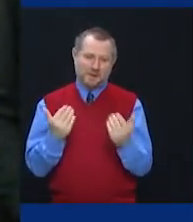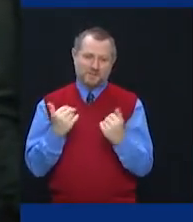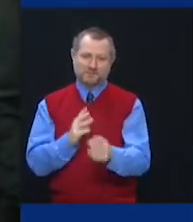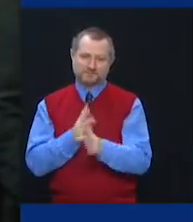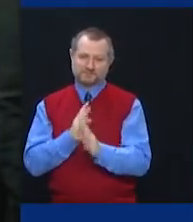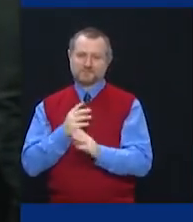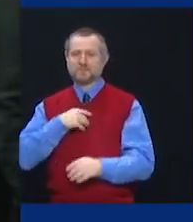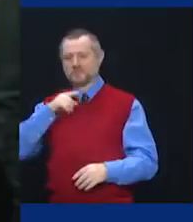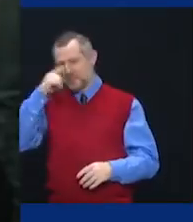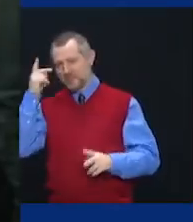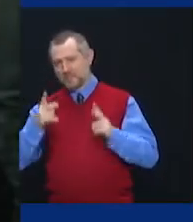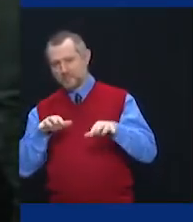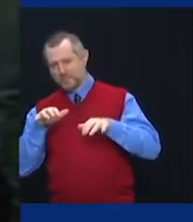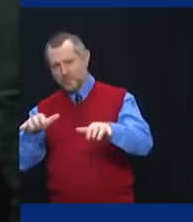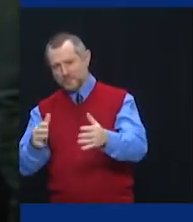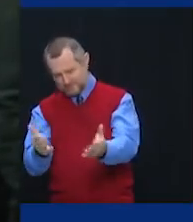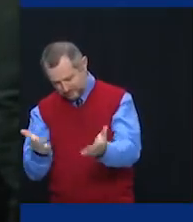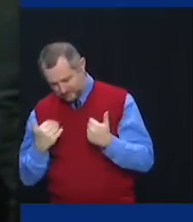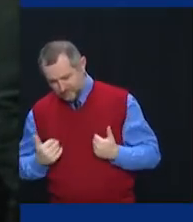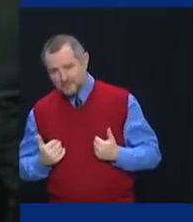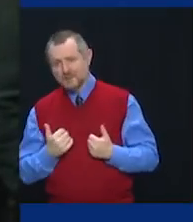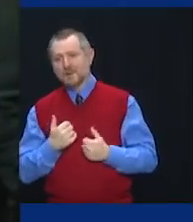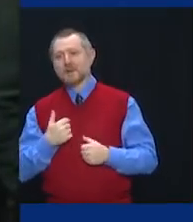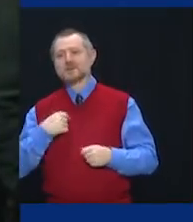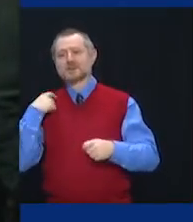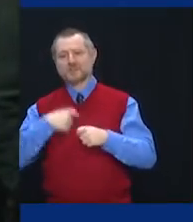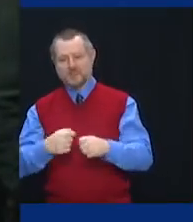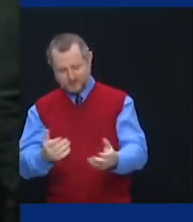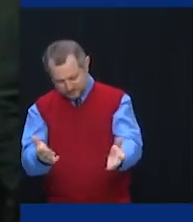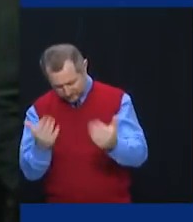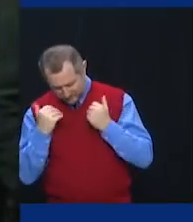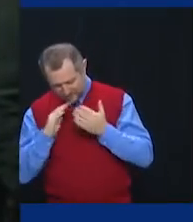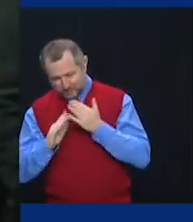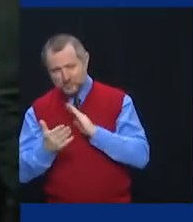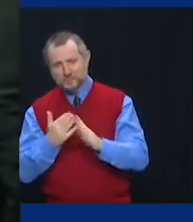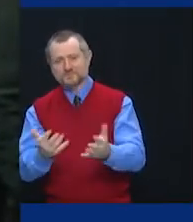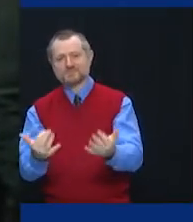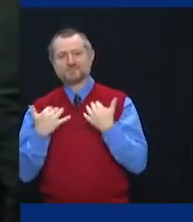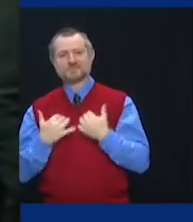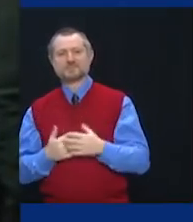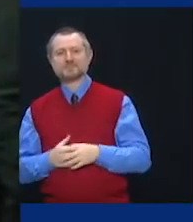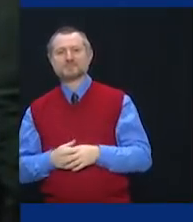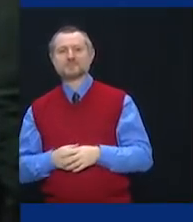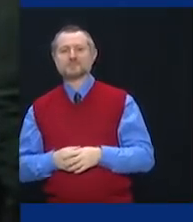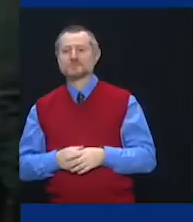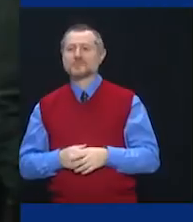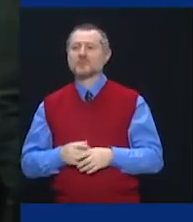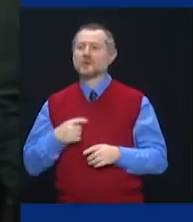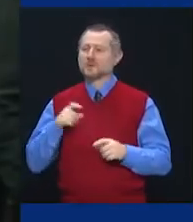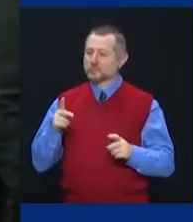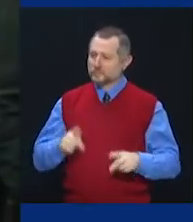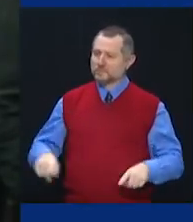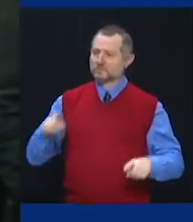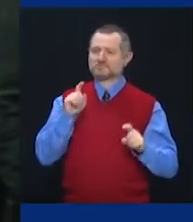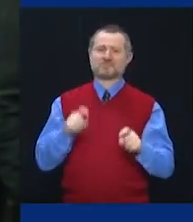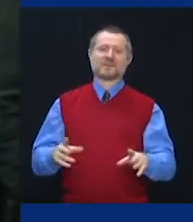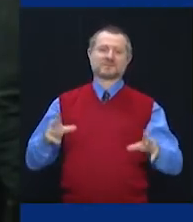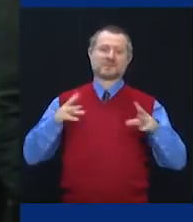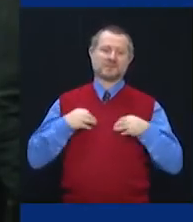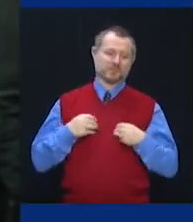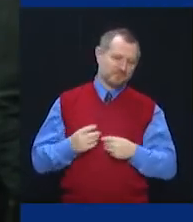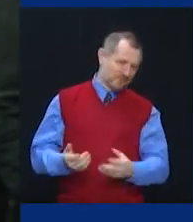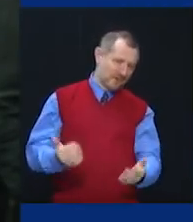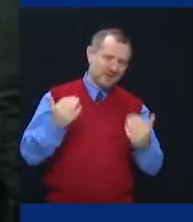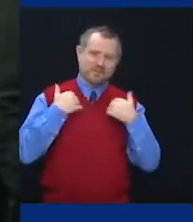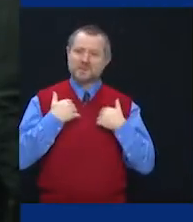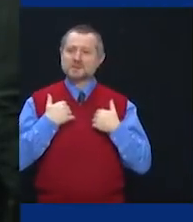come forward. And we need the Hispanic community to come forward. They have to go first. We can't put the